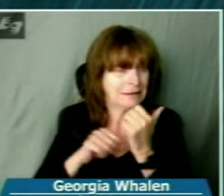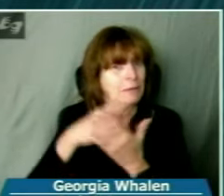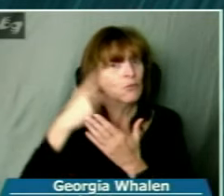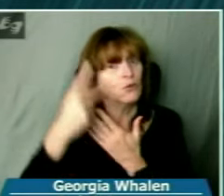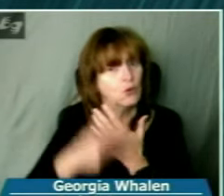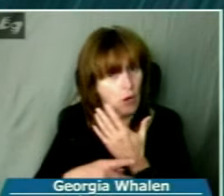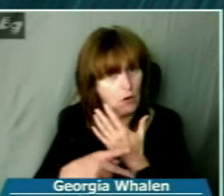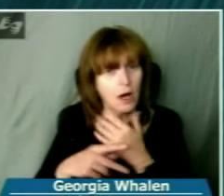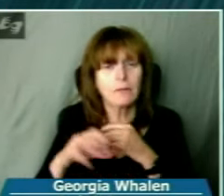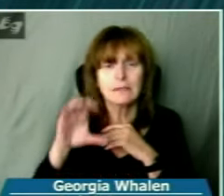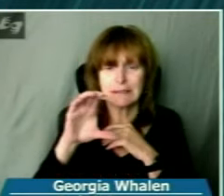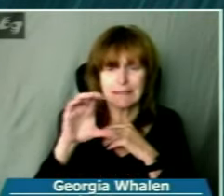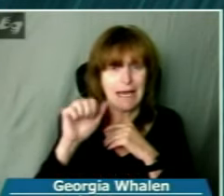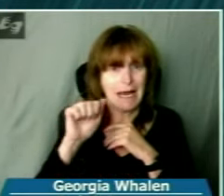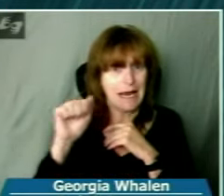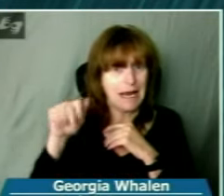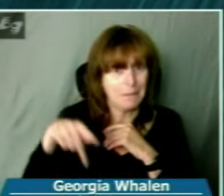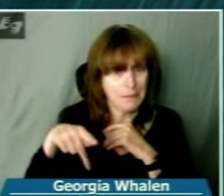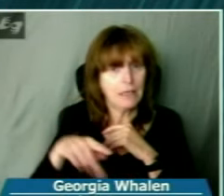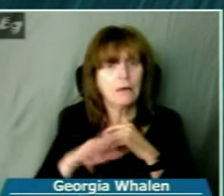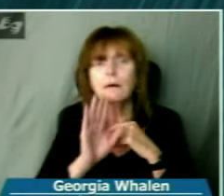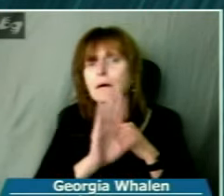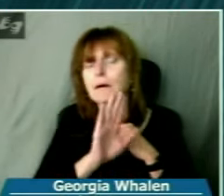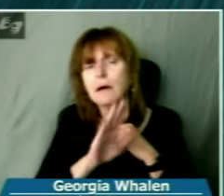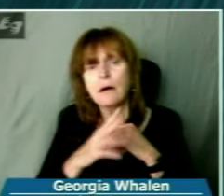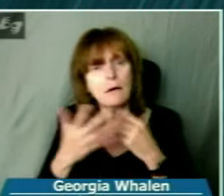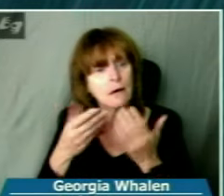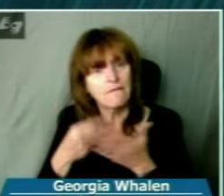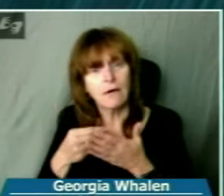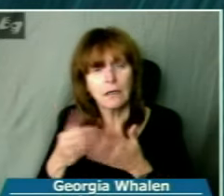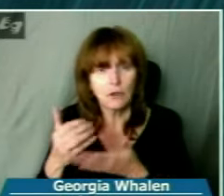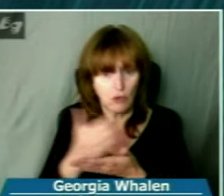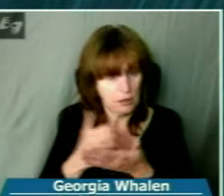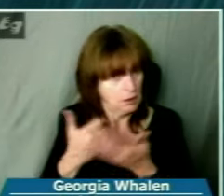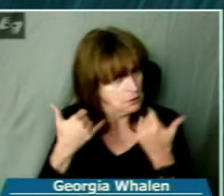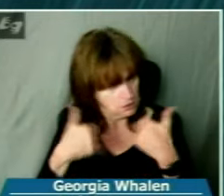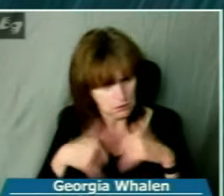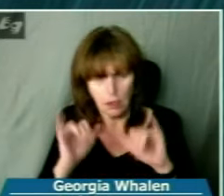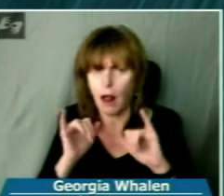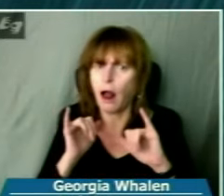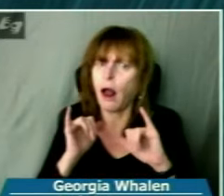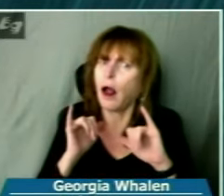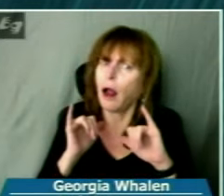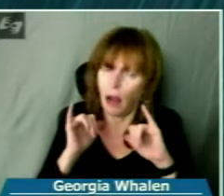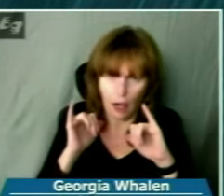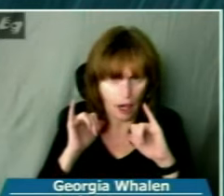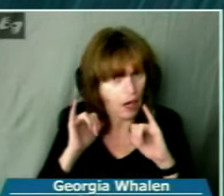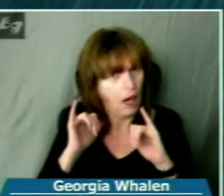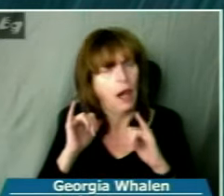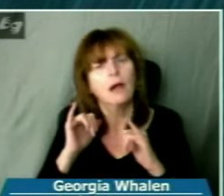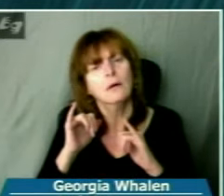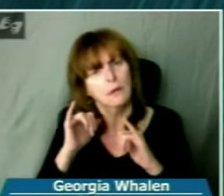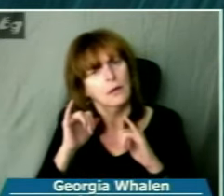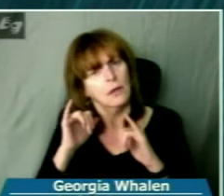Their pandemic is not stopping their annual fundraising walk. So they're normally it happens on Bayford Park. This